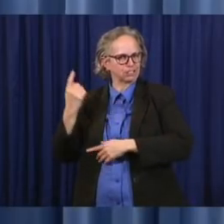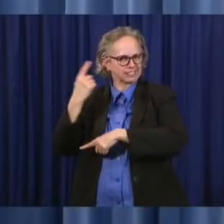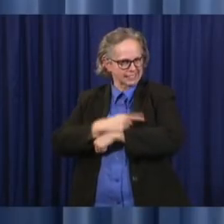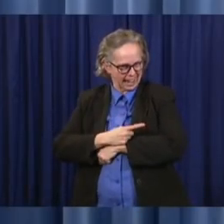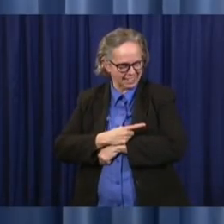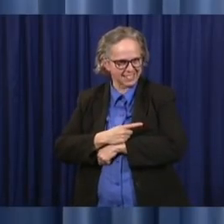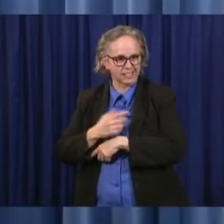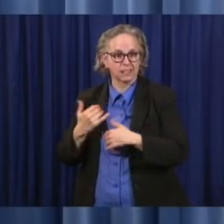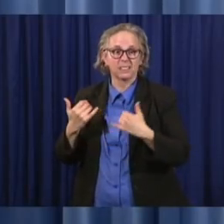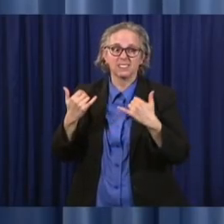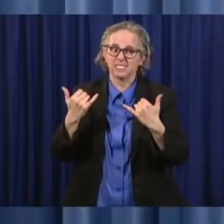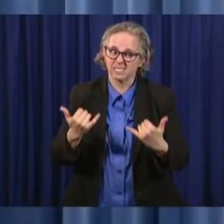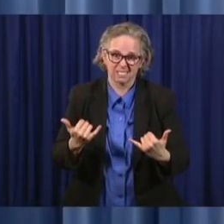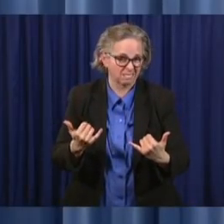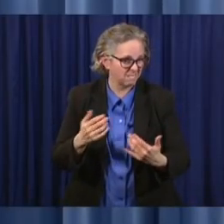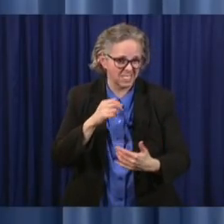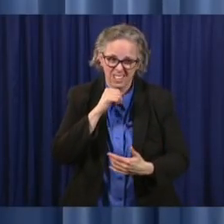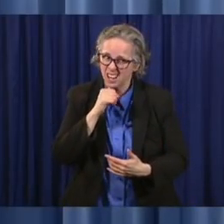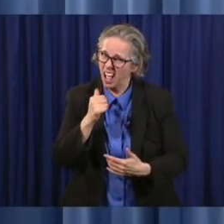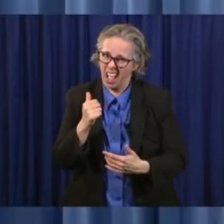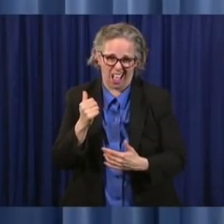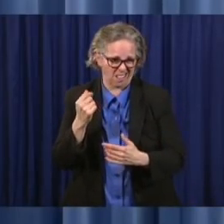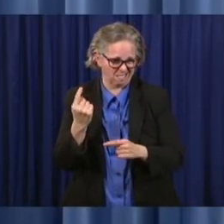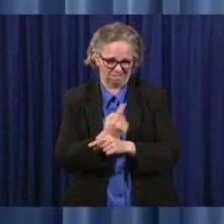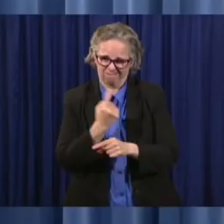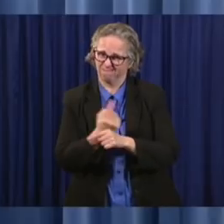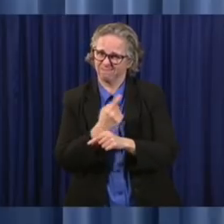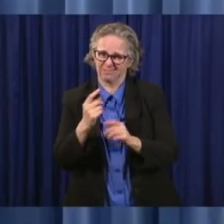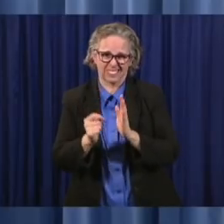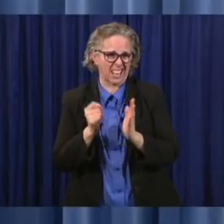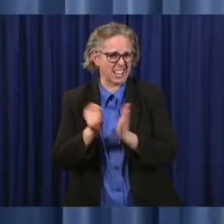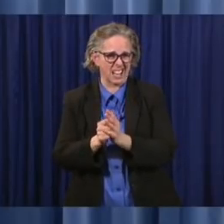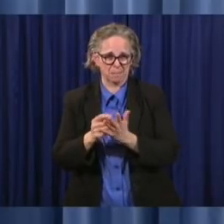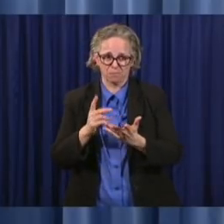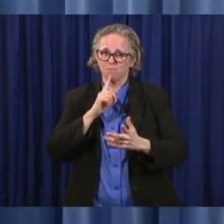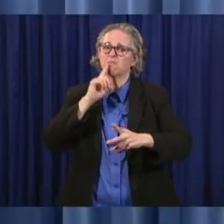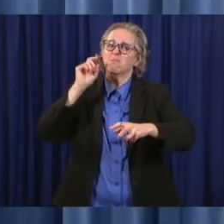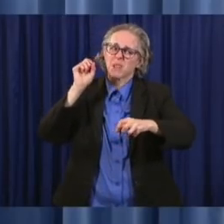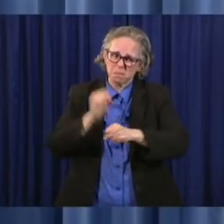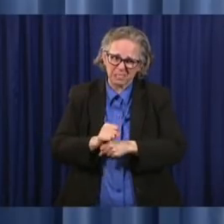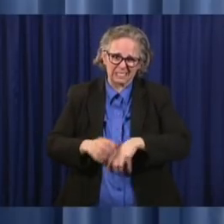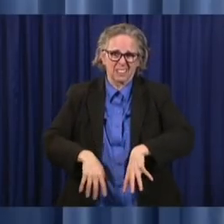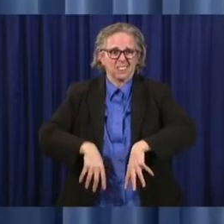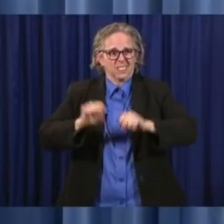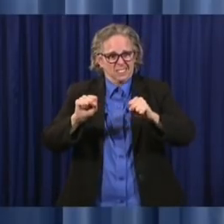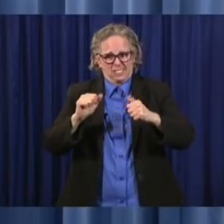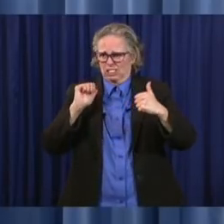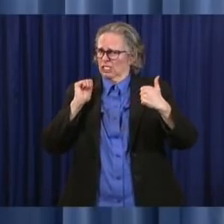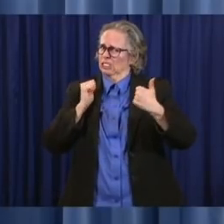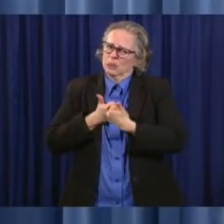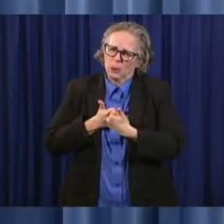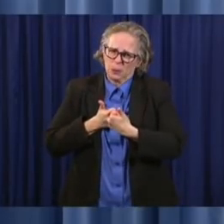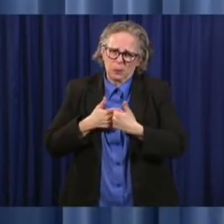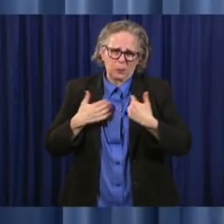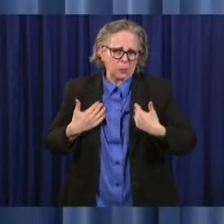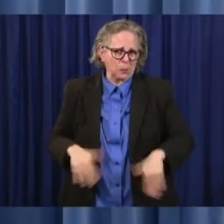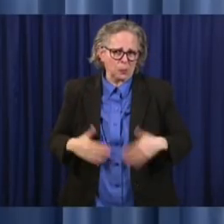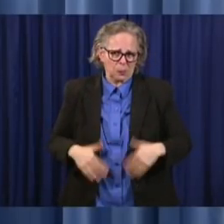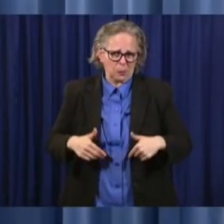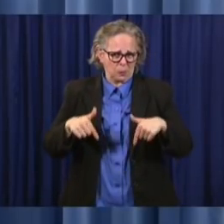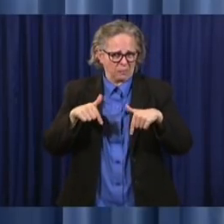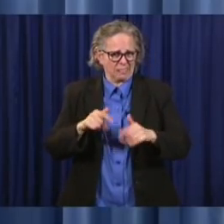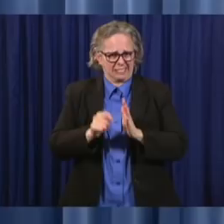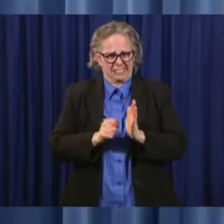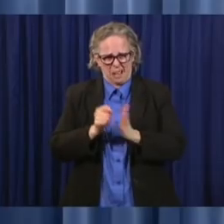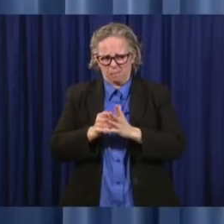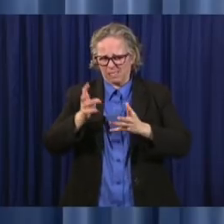time, and all of you have truly risen to the occasion. We're very, very grateful. You've been so innovative, and